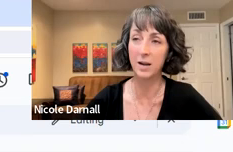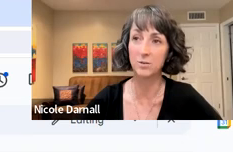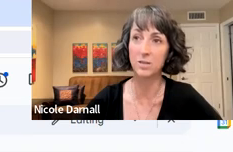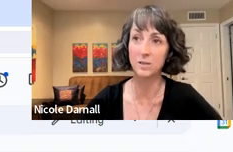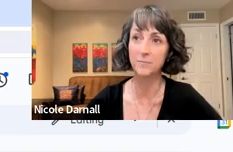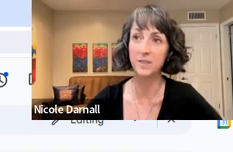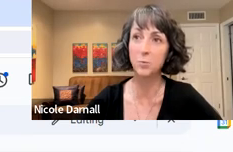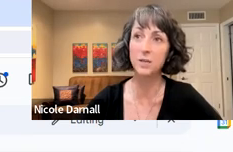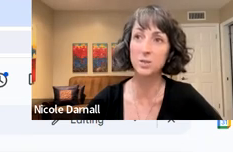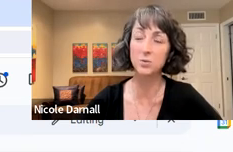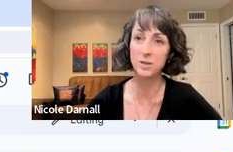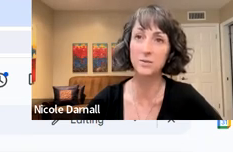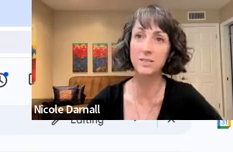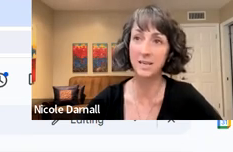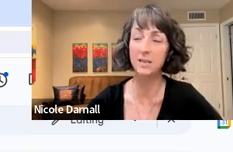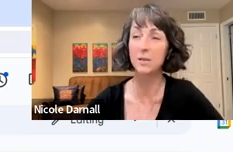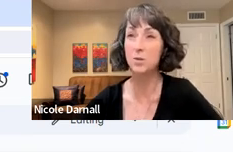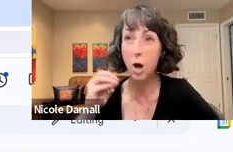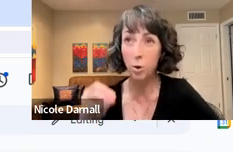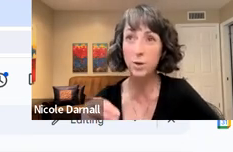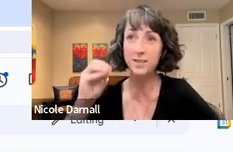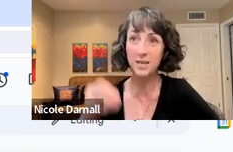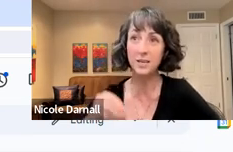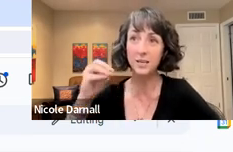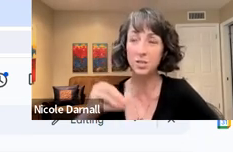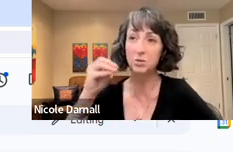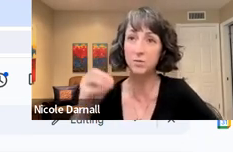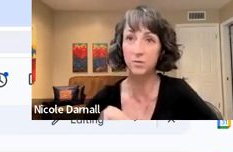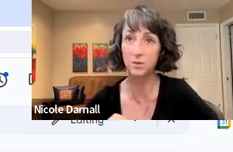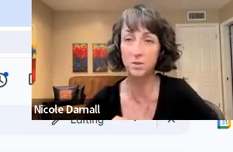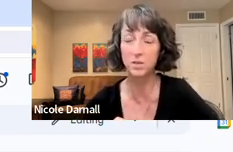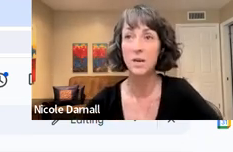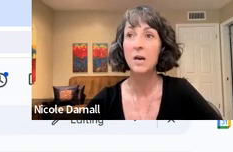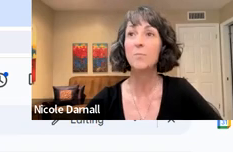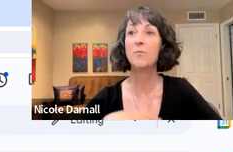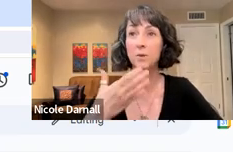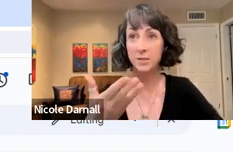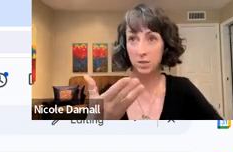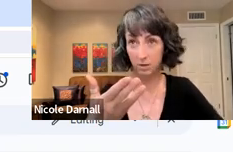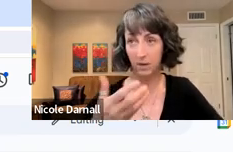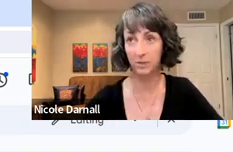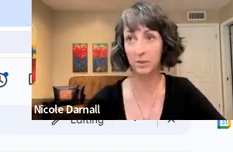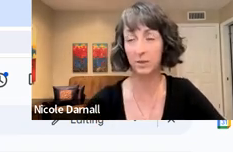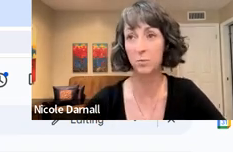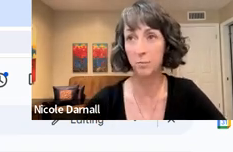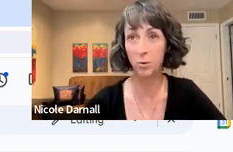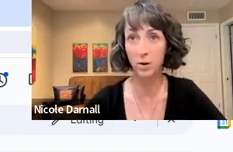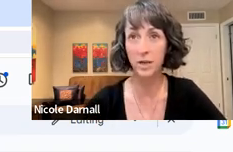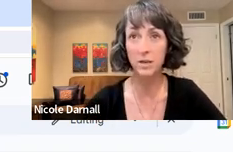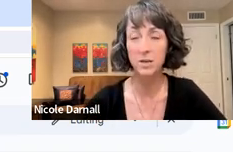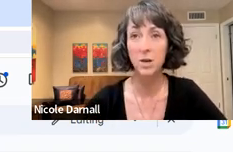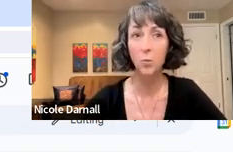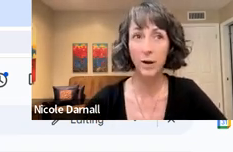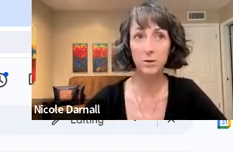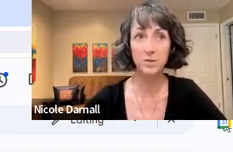in the ground on. They wanted to sort out known data issues first before they start publicly